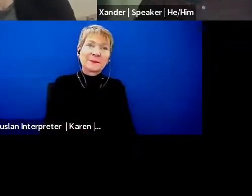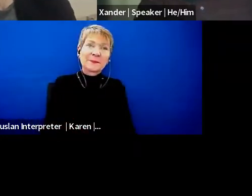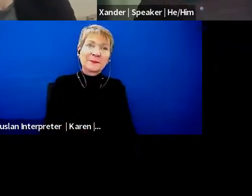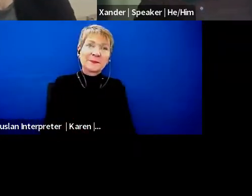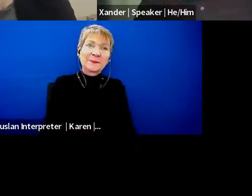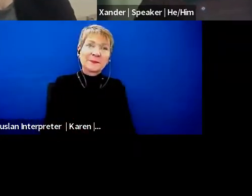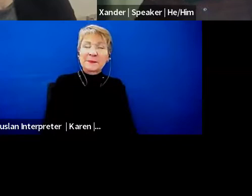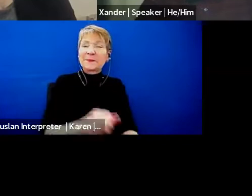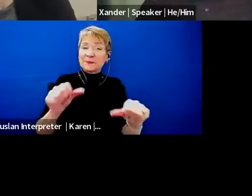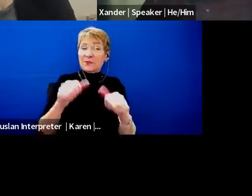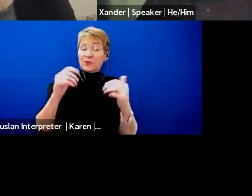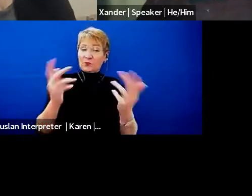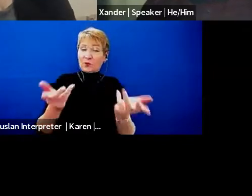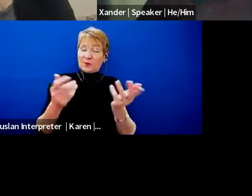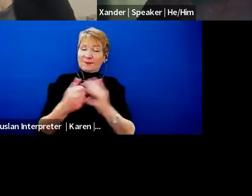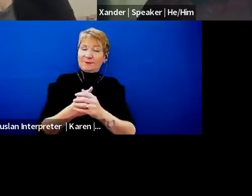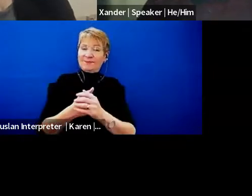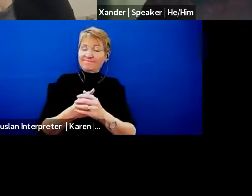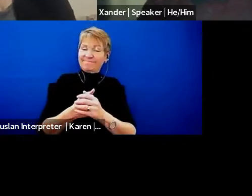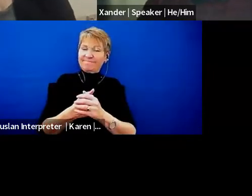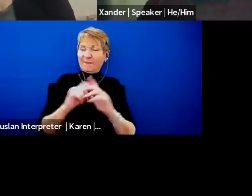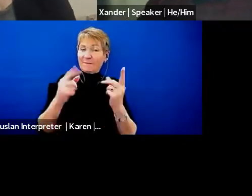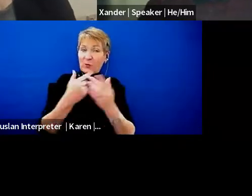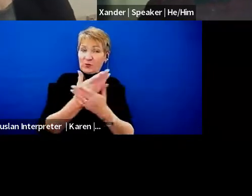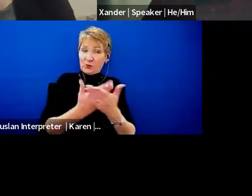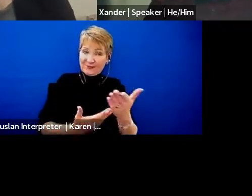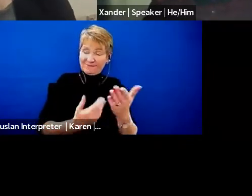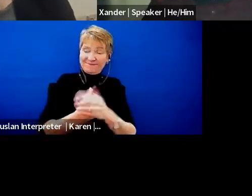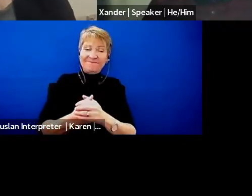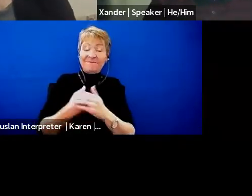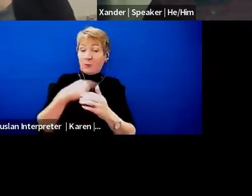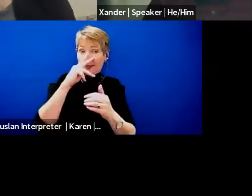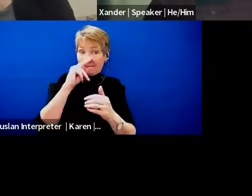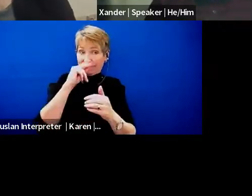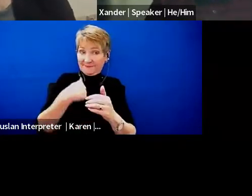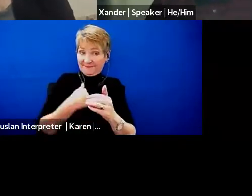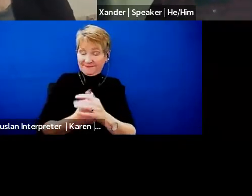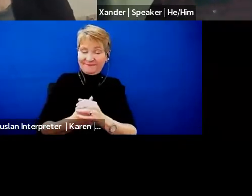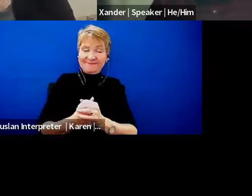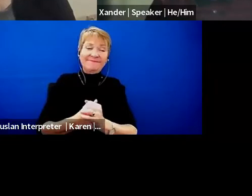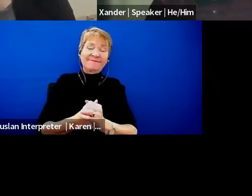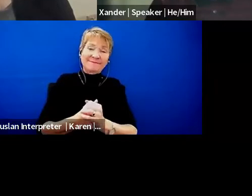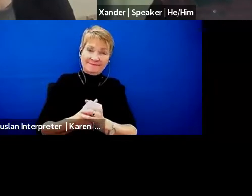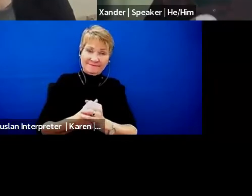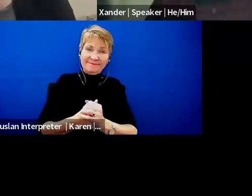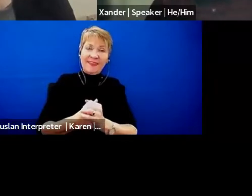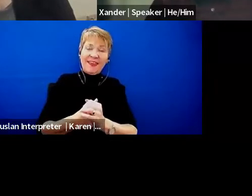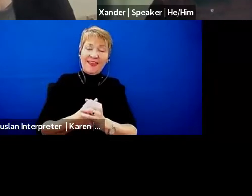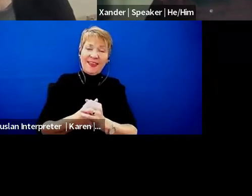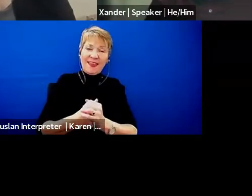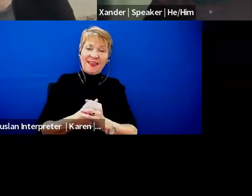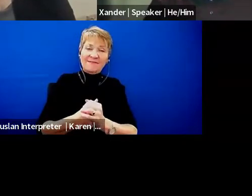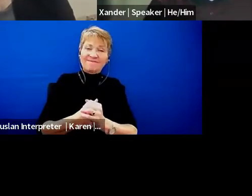So, for my first story, when I was younger, I was the one tripping over